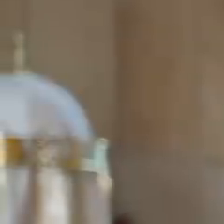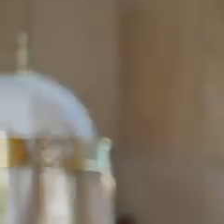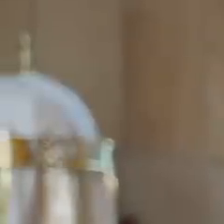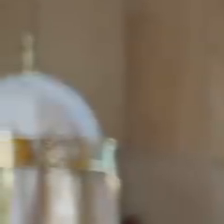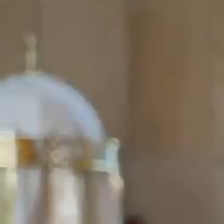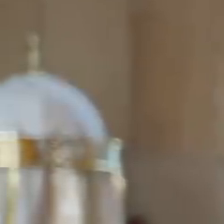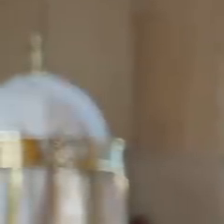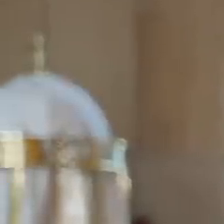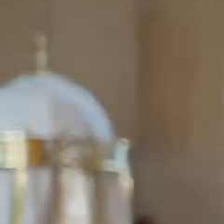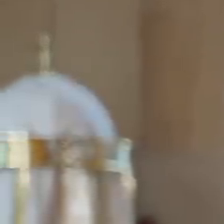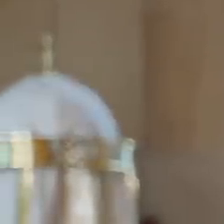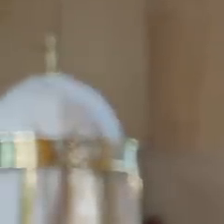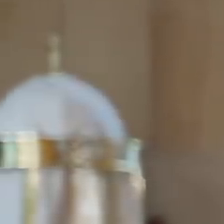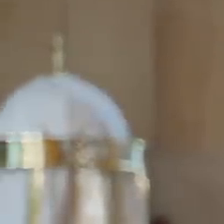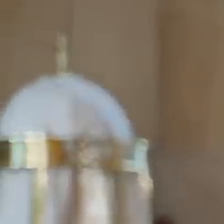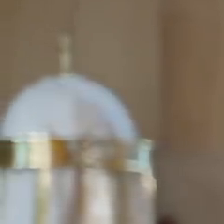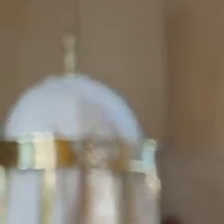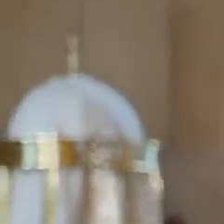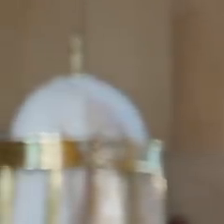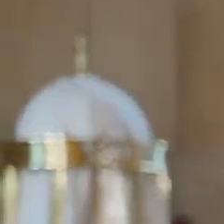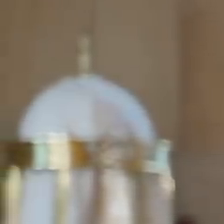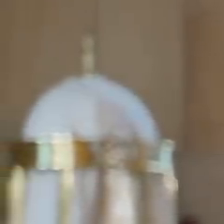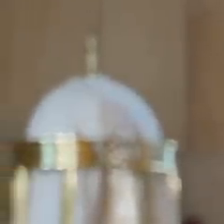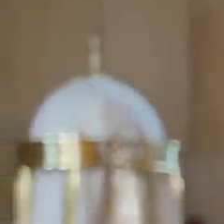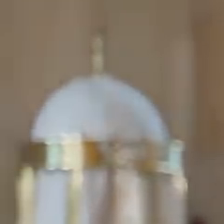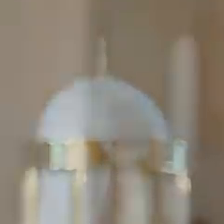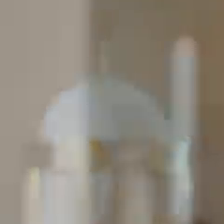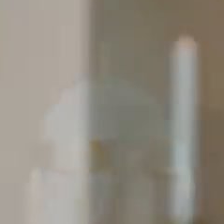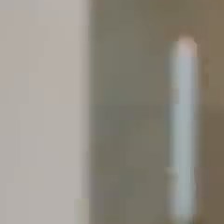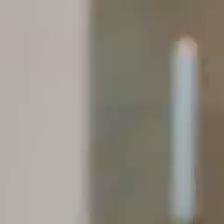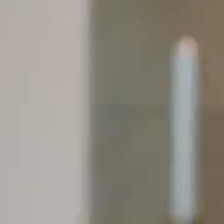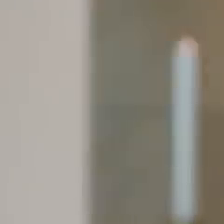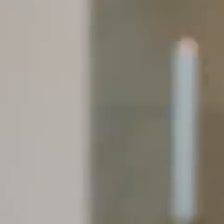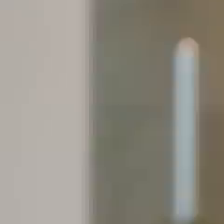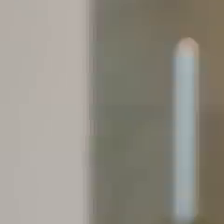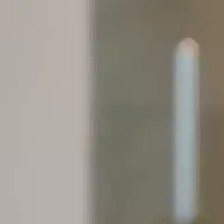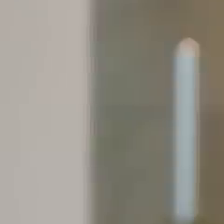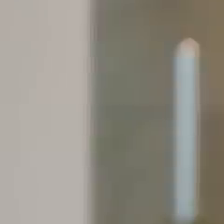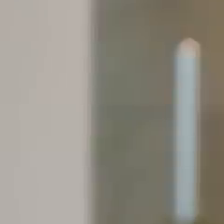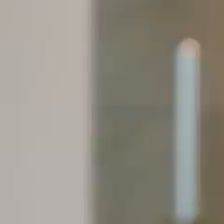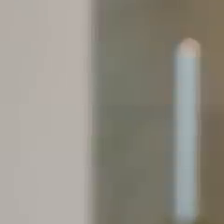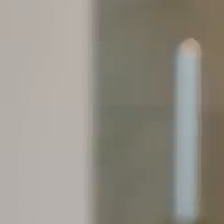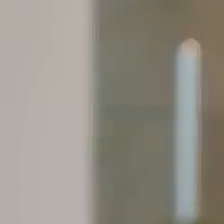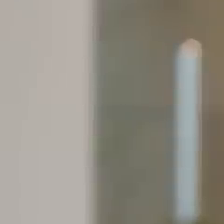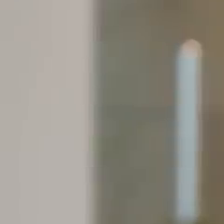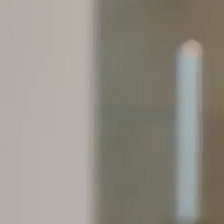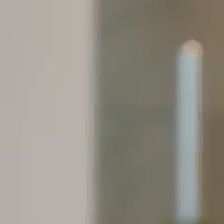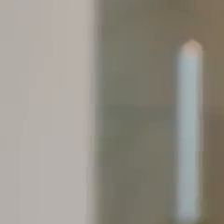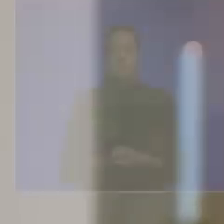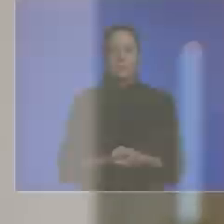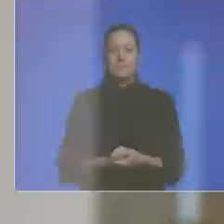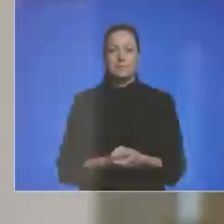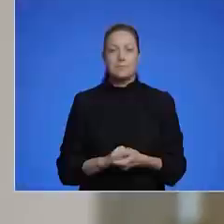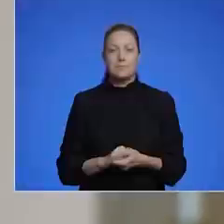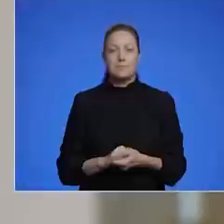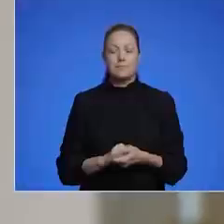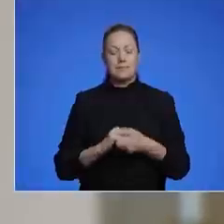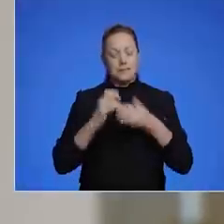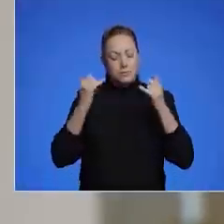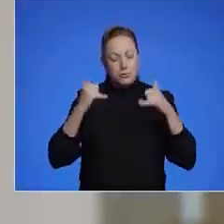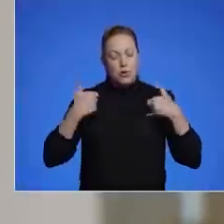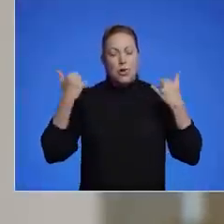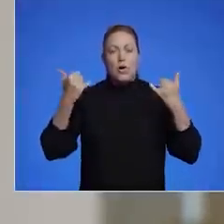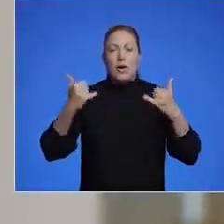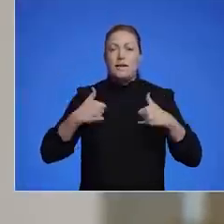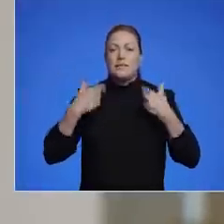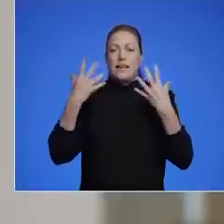the forgiveness of sins, the resurrection of the body, and life everlasting. Amen. Rejoicing